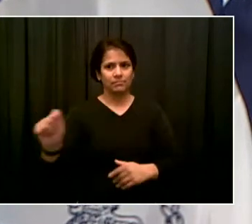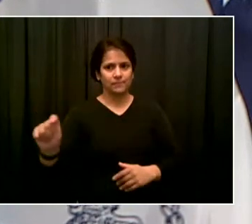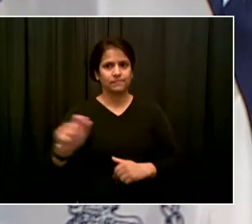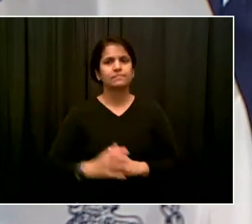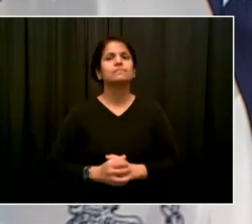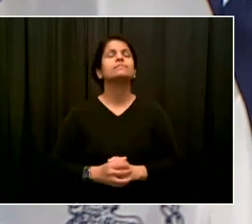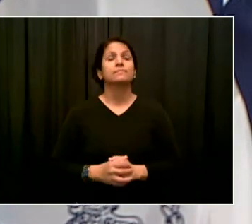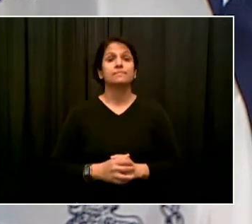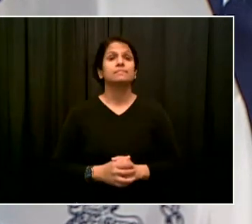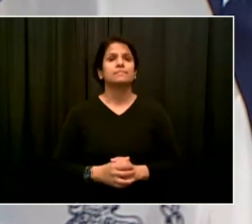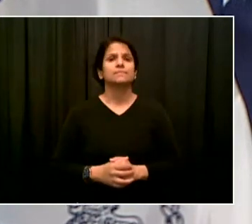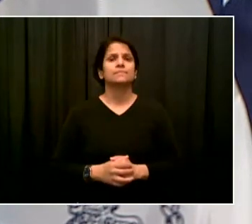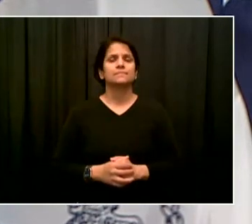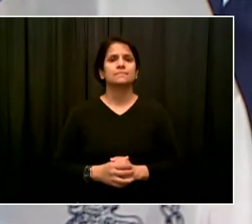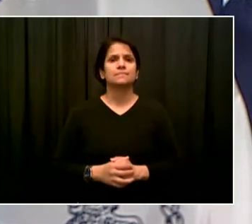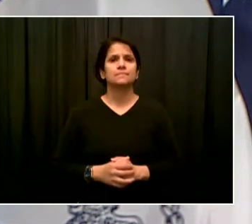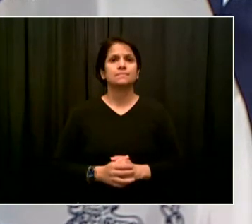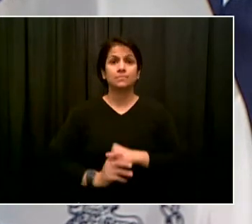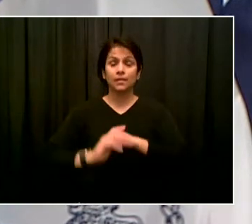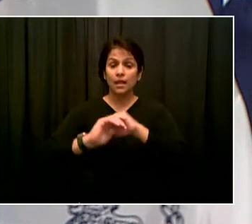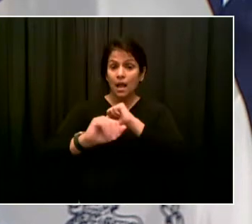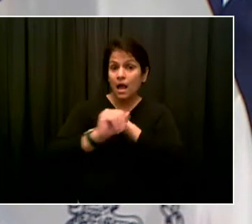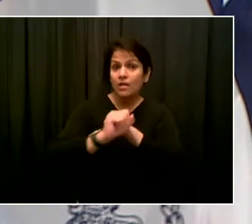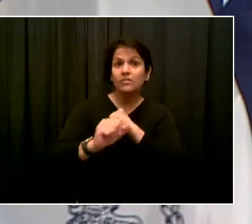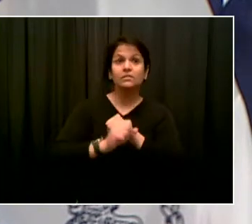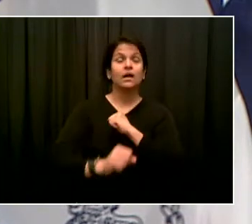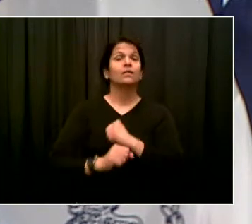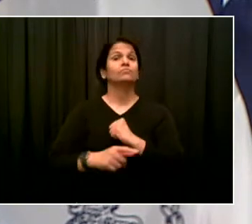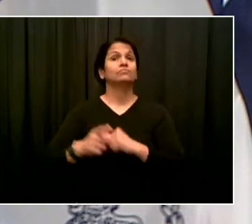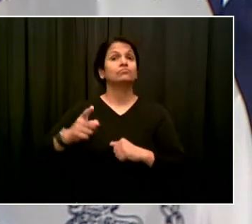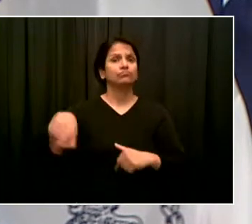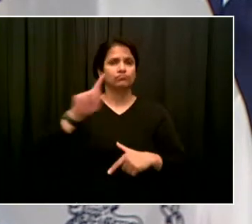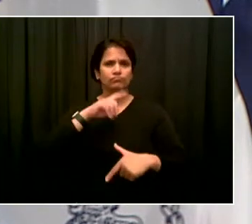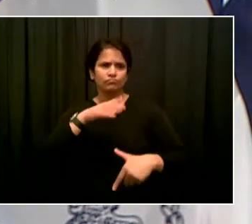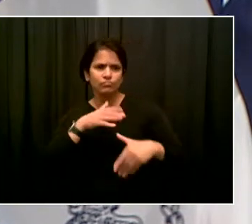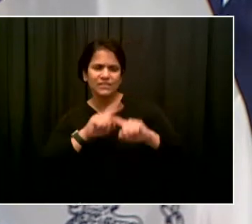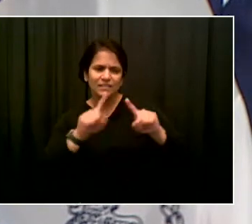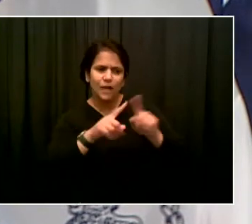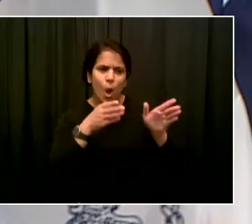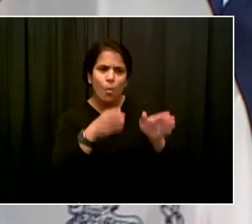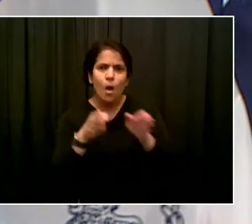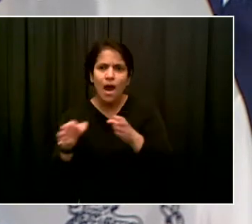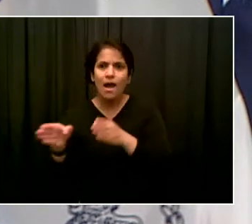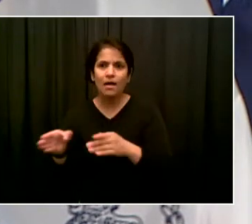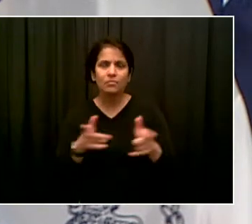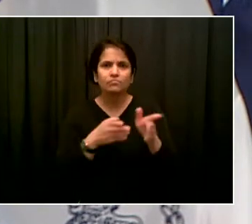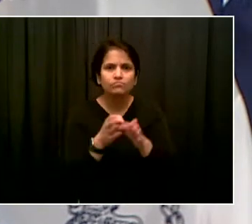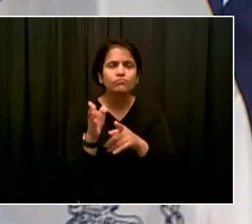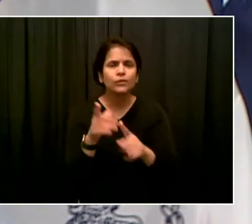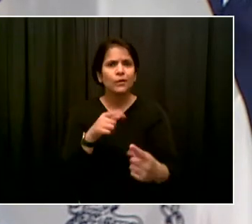City Council who saw this challenge and wanted to make sure we really did the outreach needed to